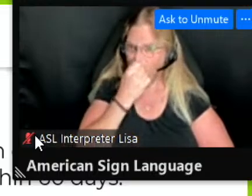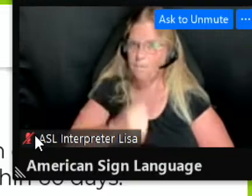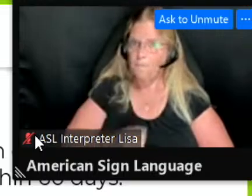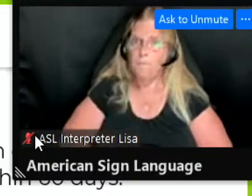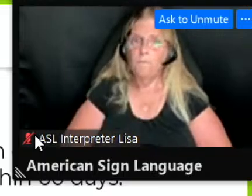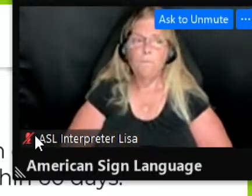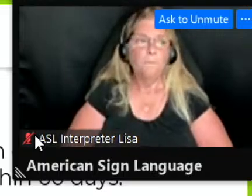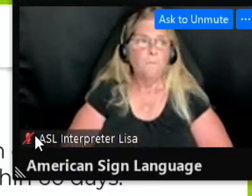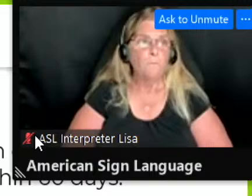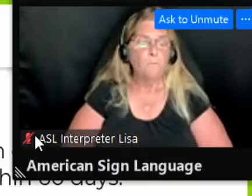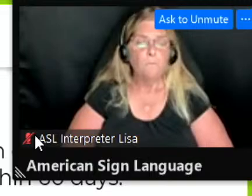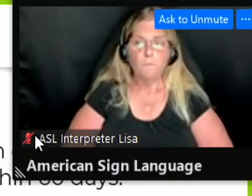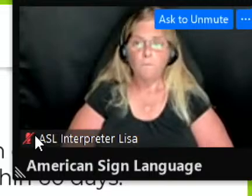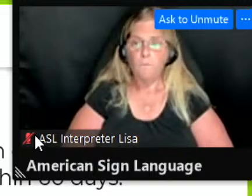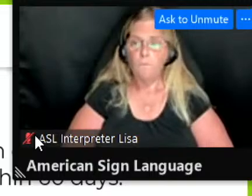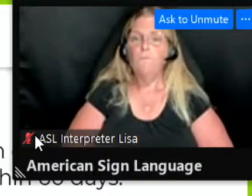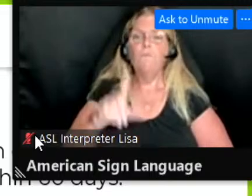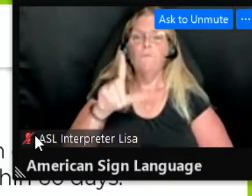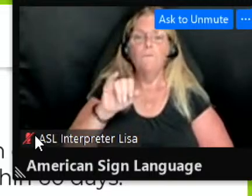Okay.